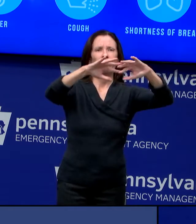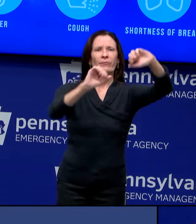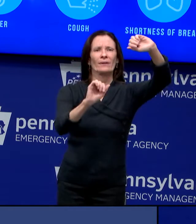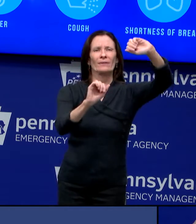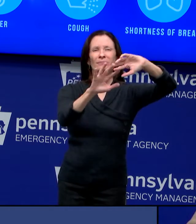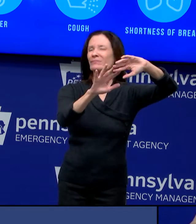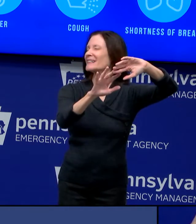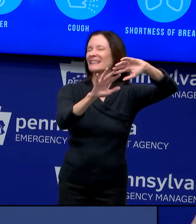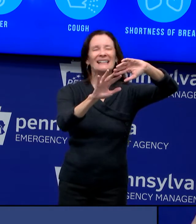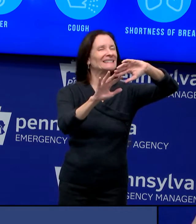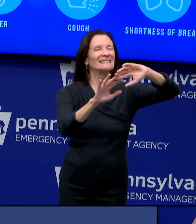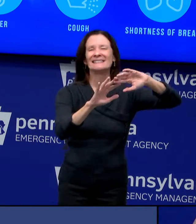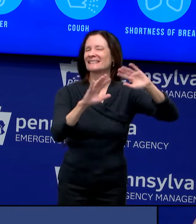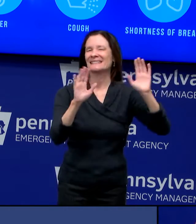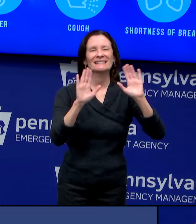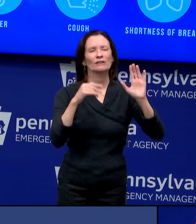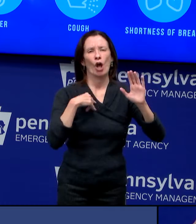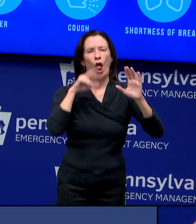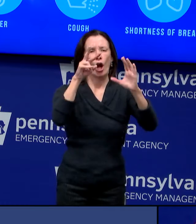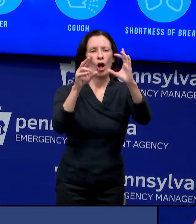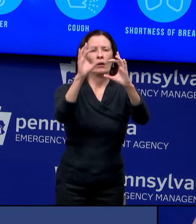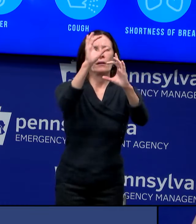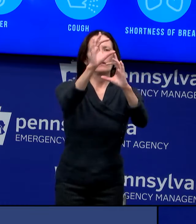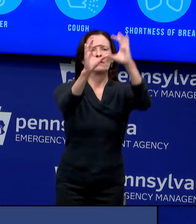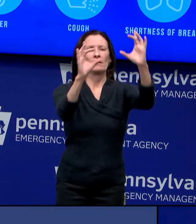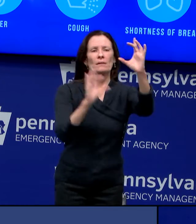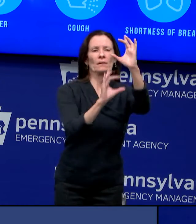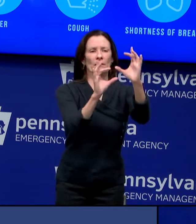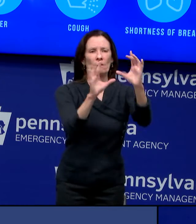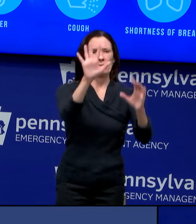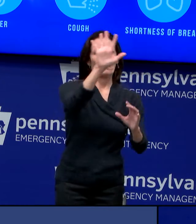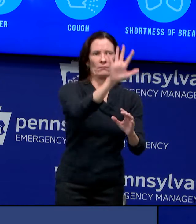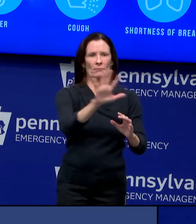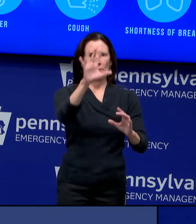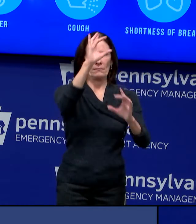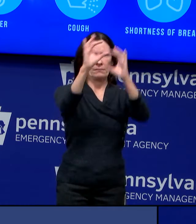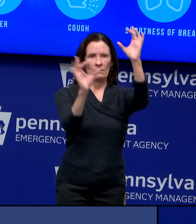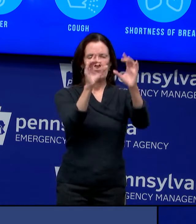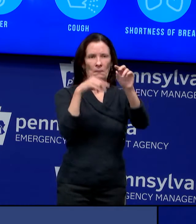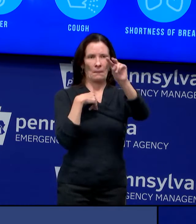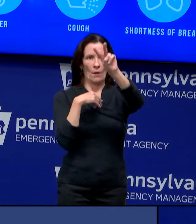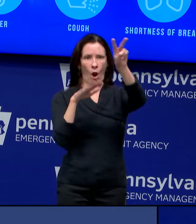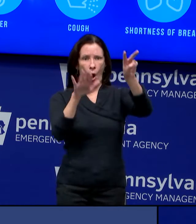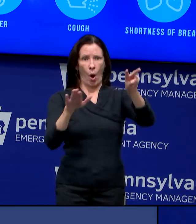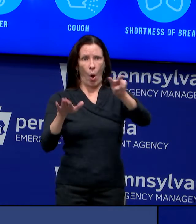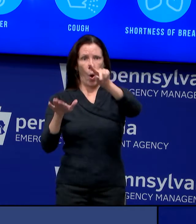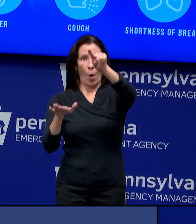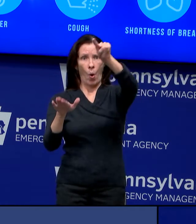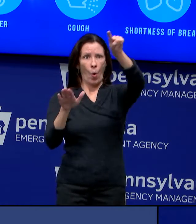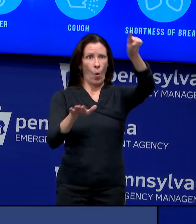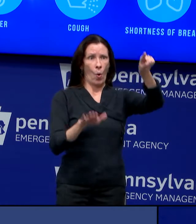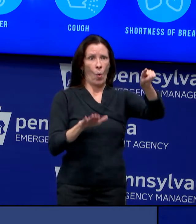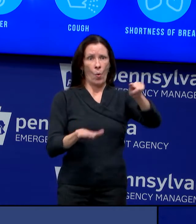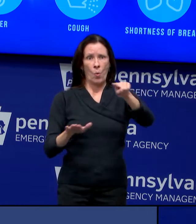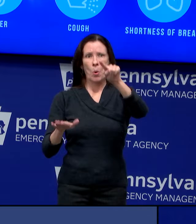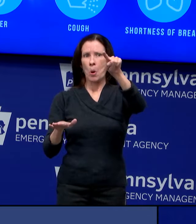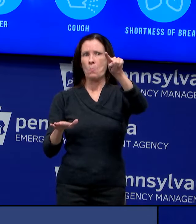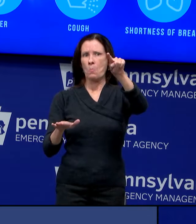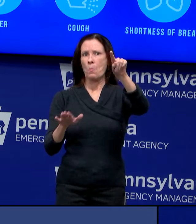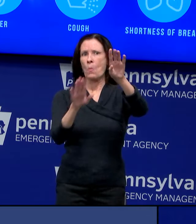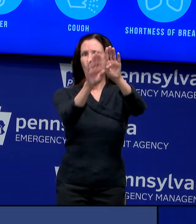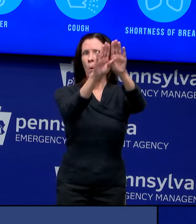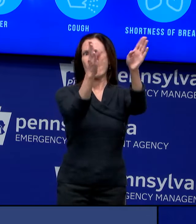by region, looking at the case rates from each county. From WKOK, what are the numbers looking like right now under